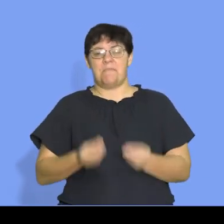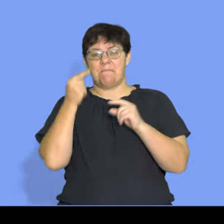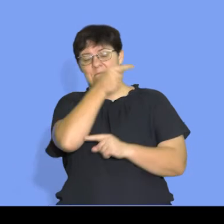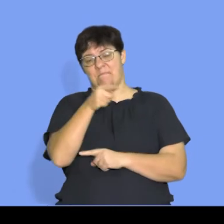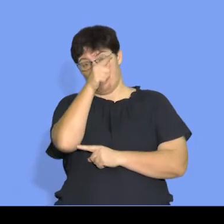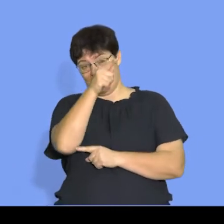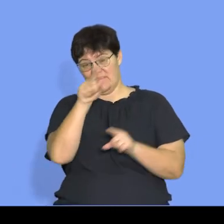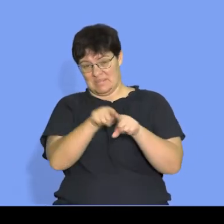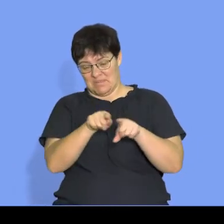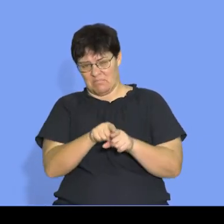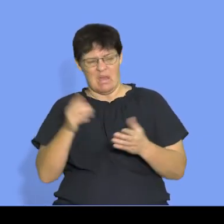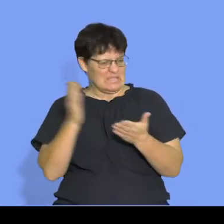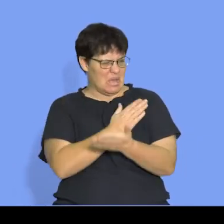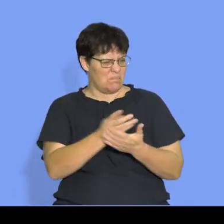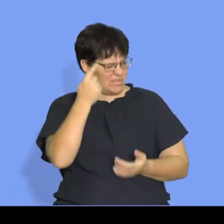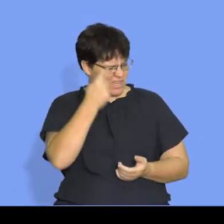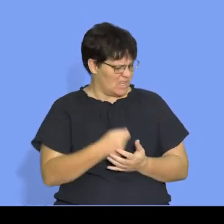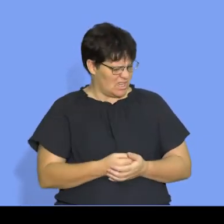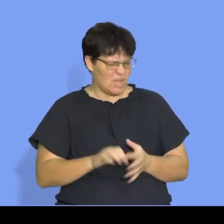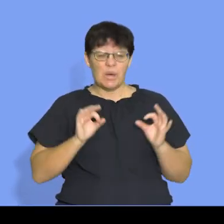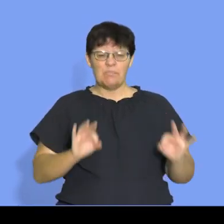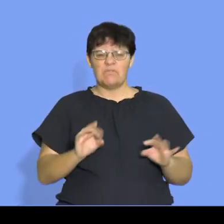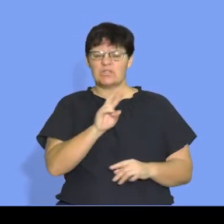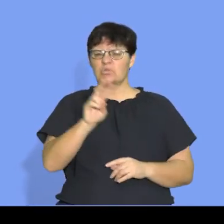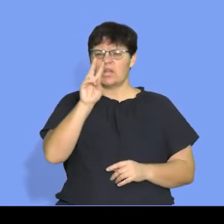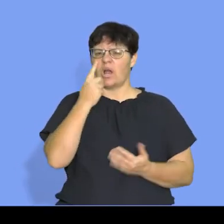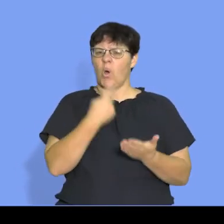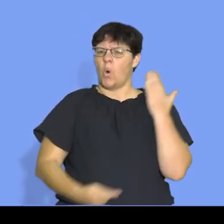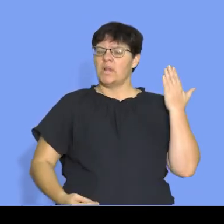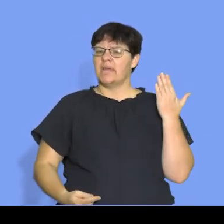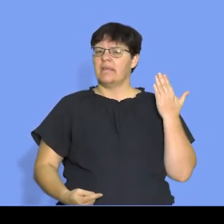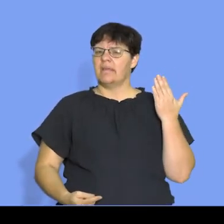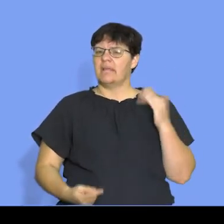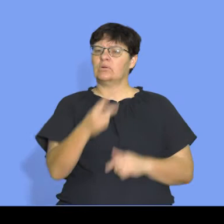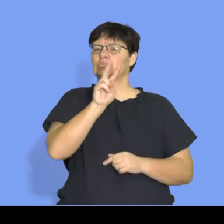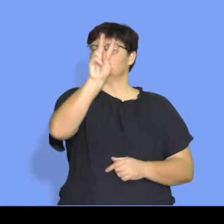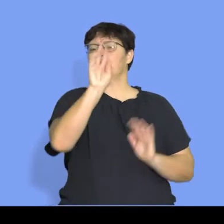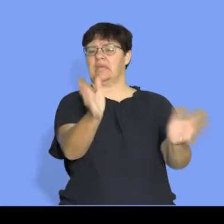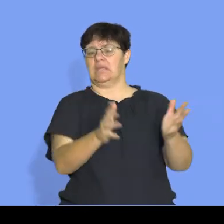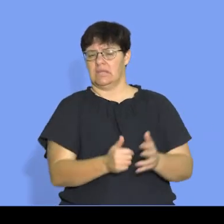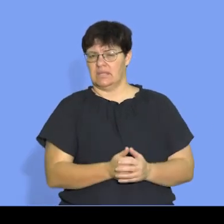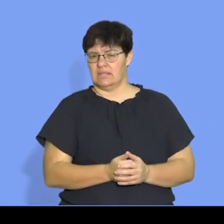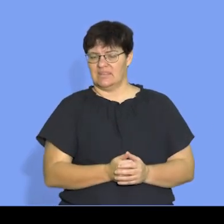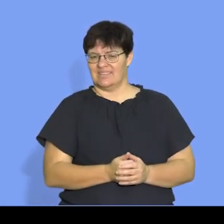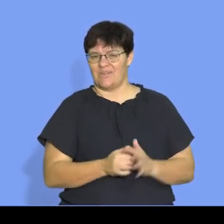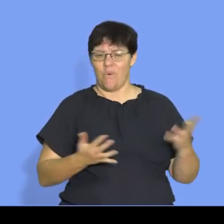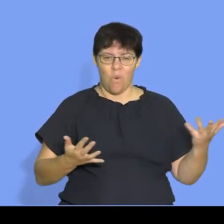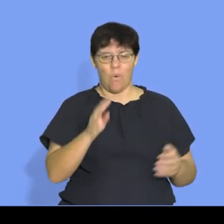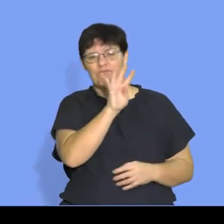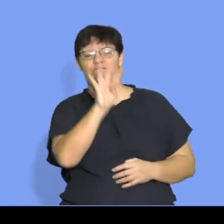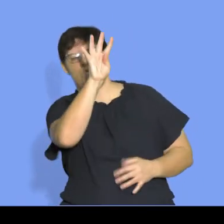understand that, because some people think your perfect square is only when it's squared, or when it's like